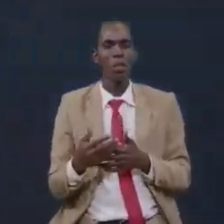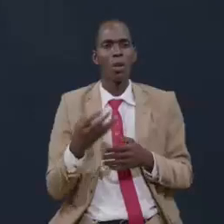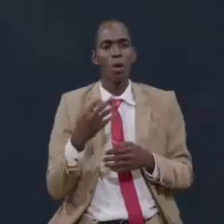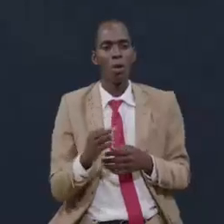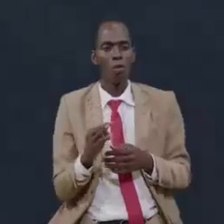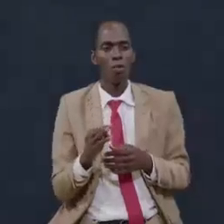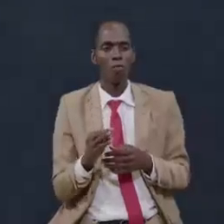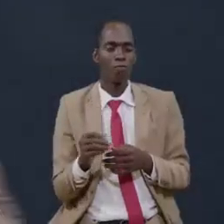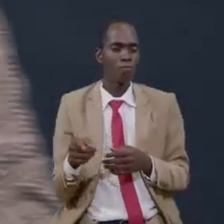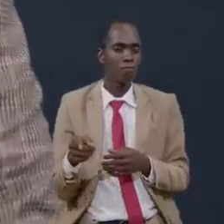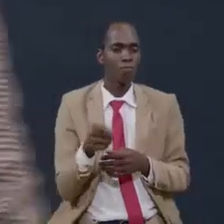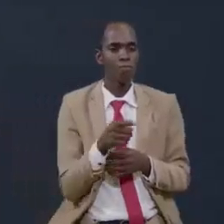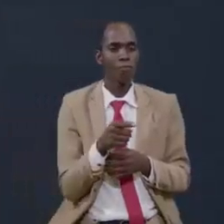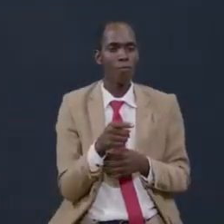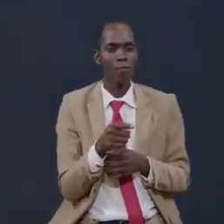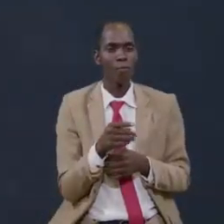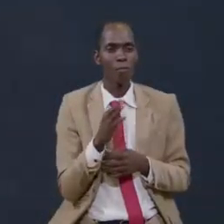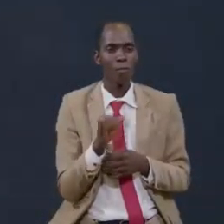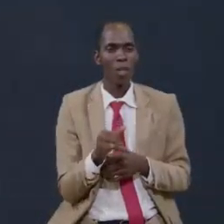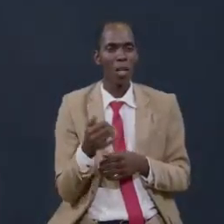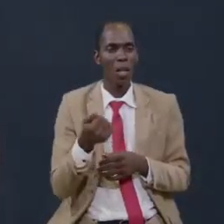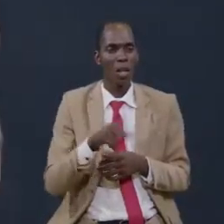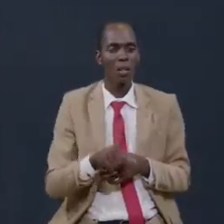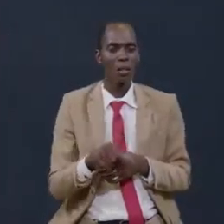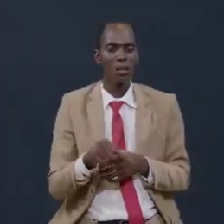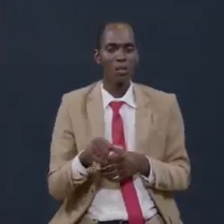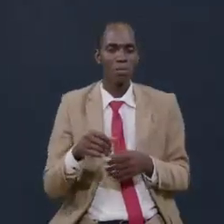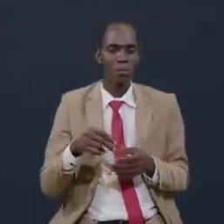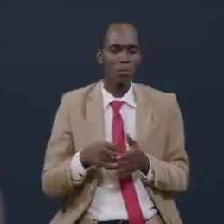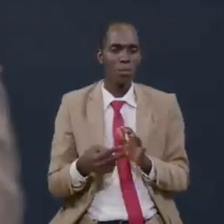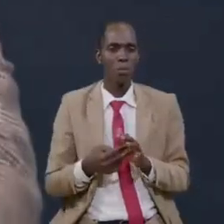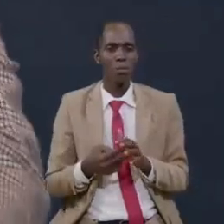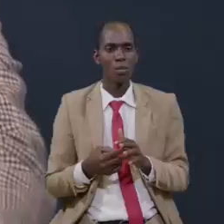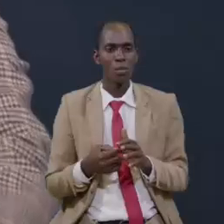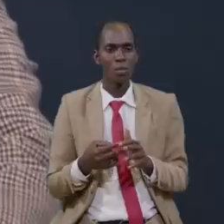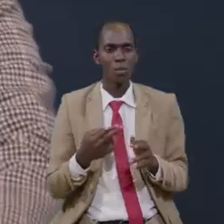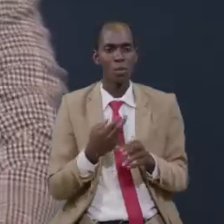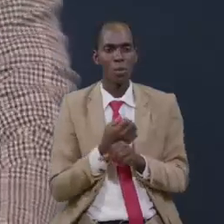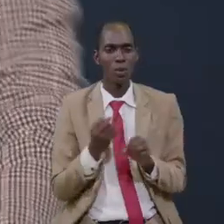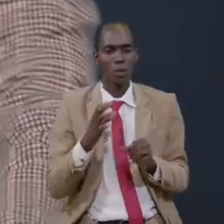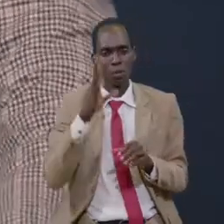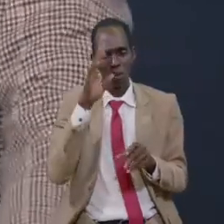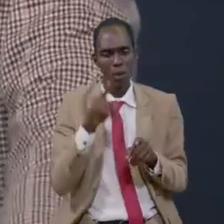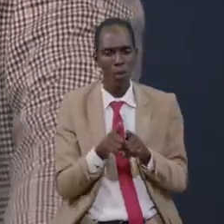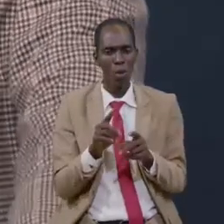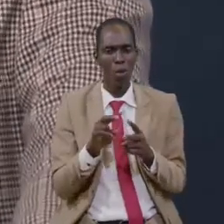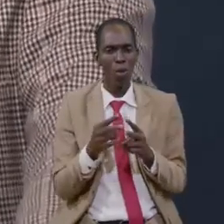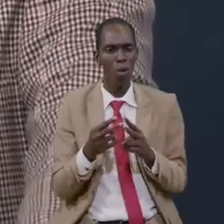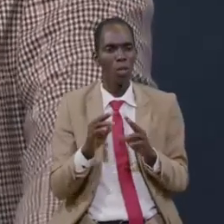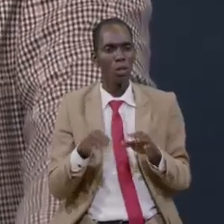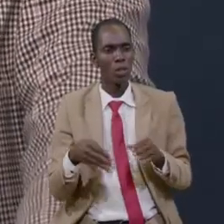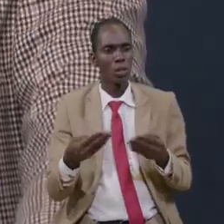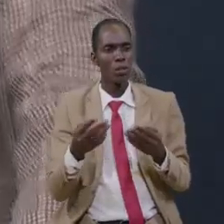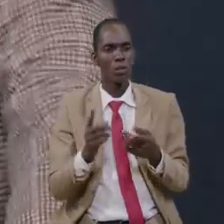any means redeem his brother, nor give to God a ransom